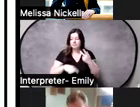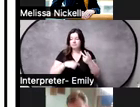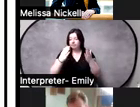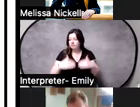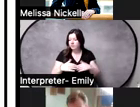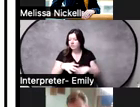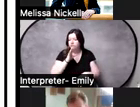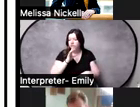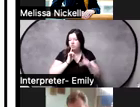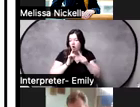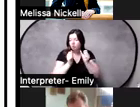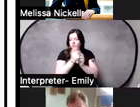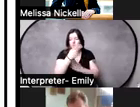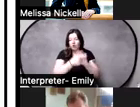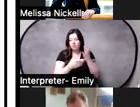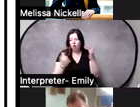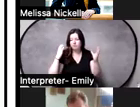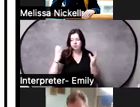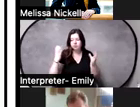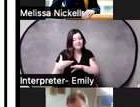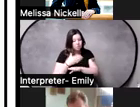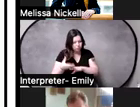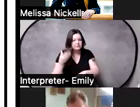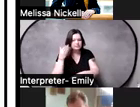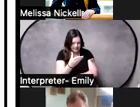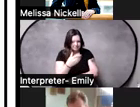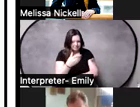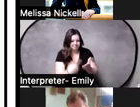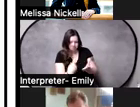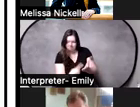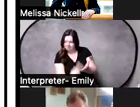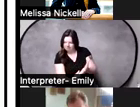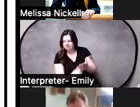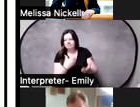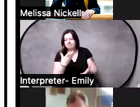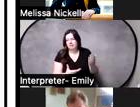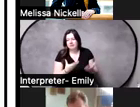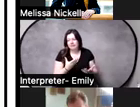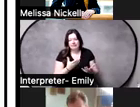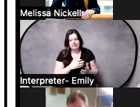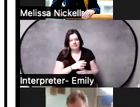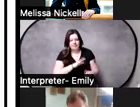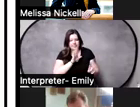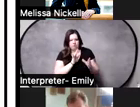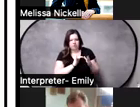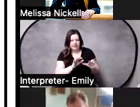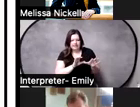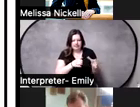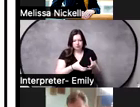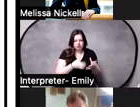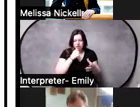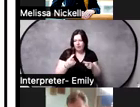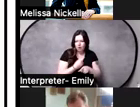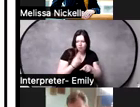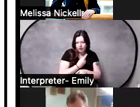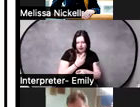you know if there's an interest in your research, and if maybe their institute or their study section is not the most appropriate, they can direct